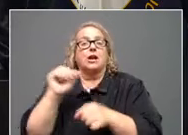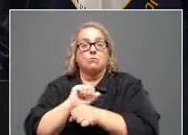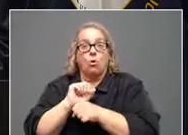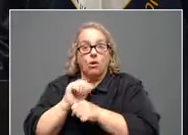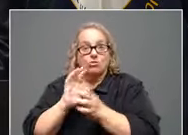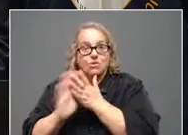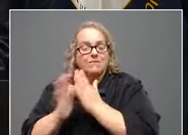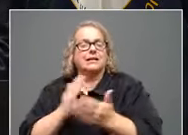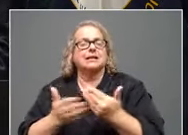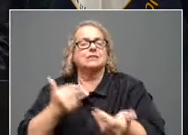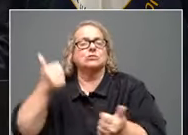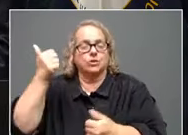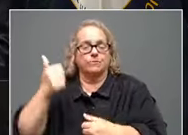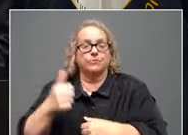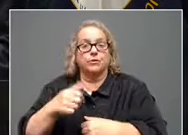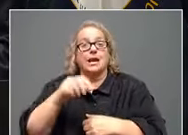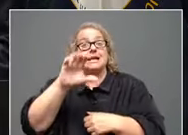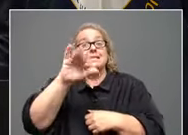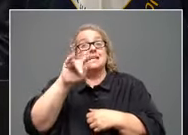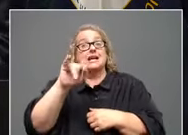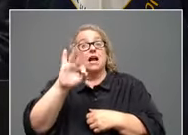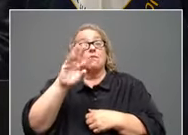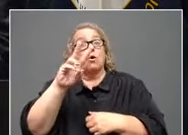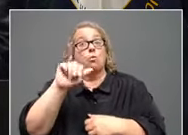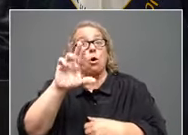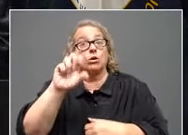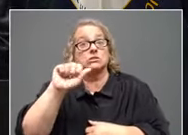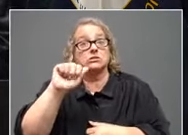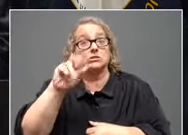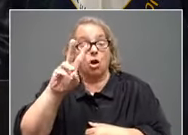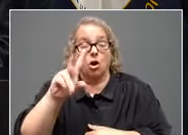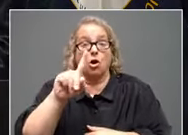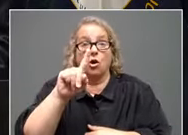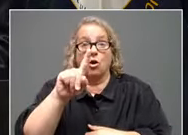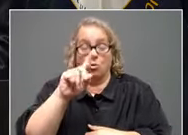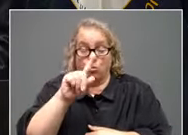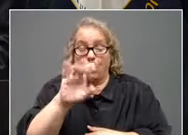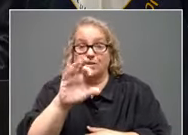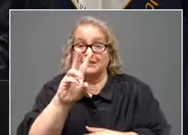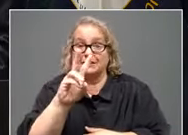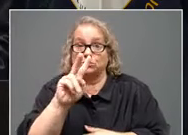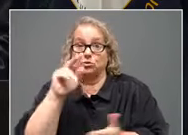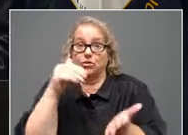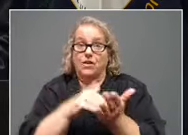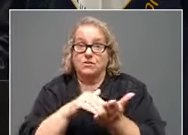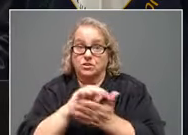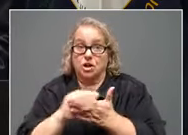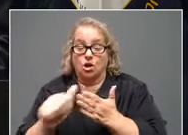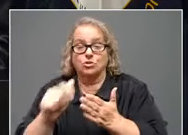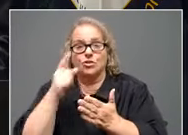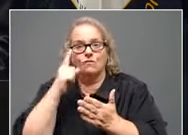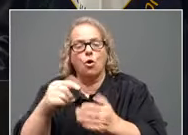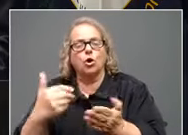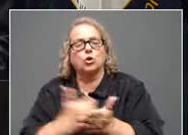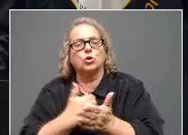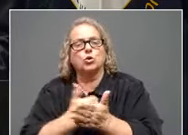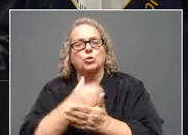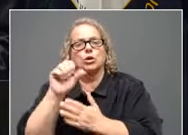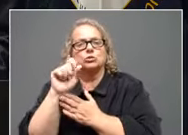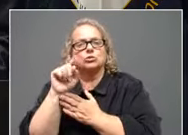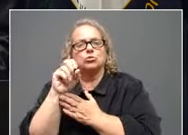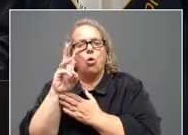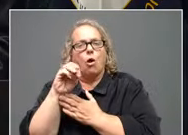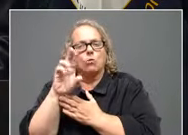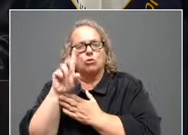city of Warsaw, we've approved $162,000 towards the cost of new storm drains on East Main Street. That's the type of infrastructure